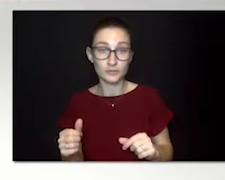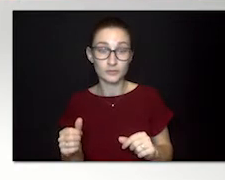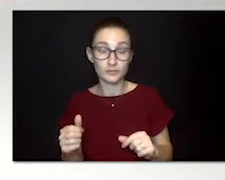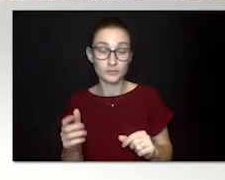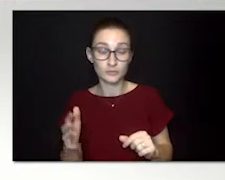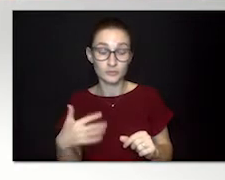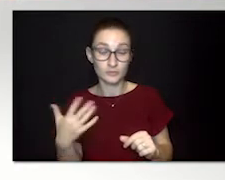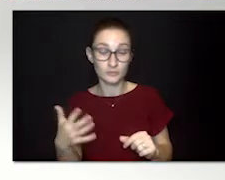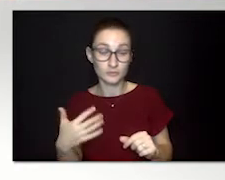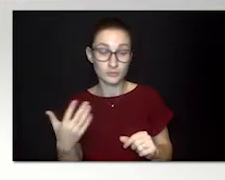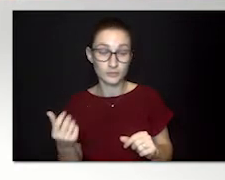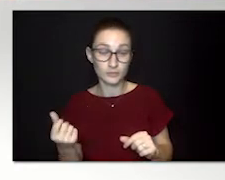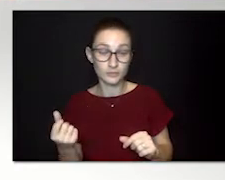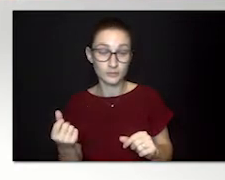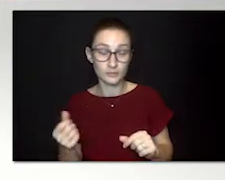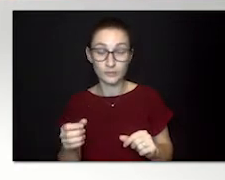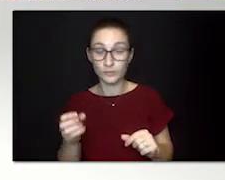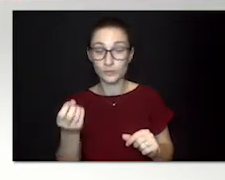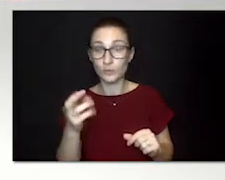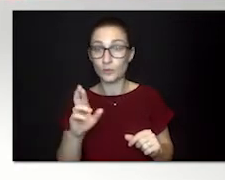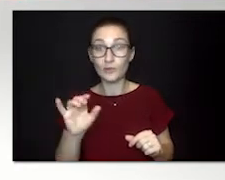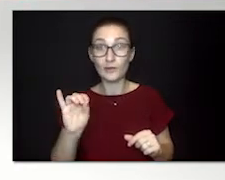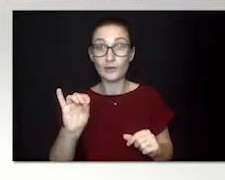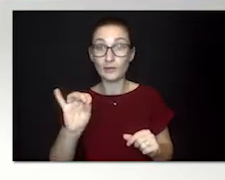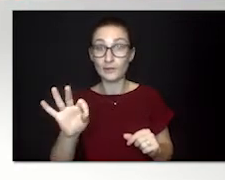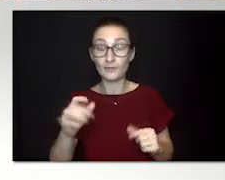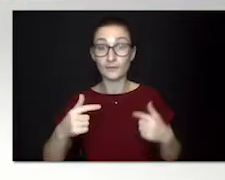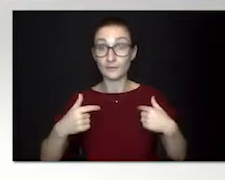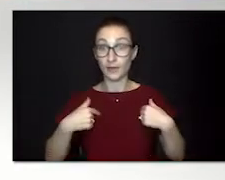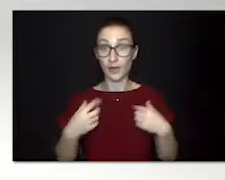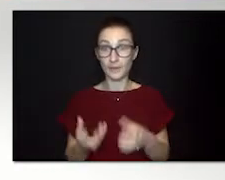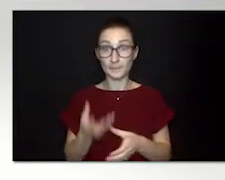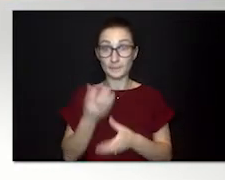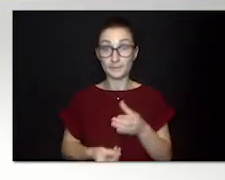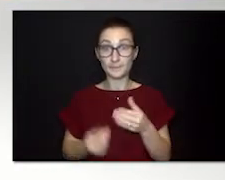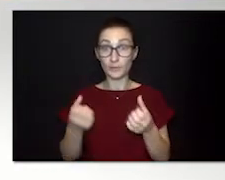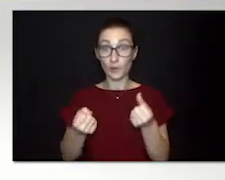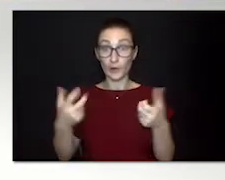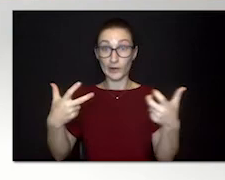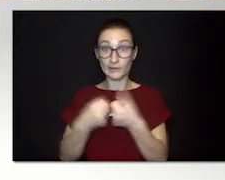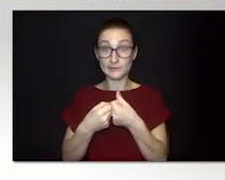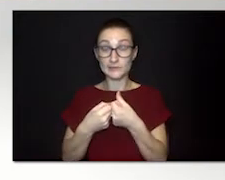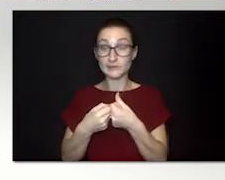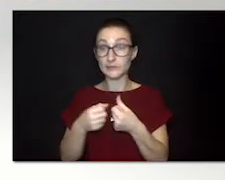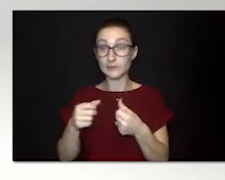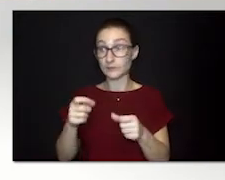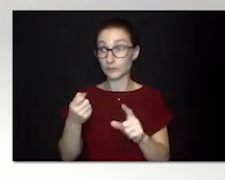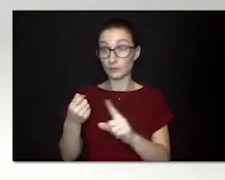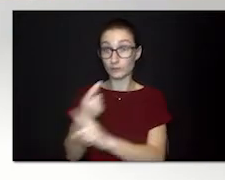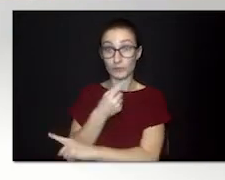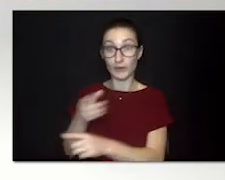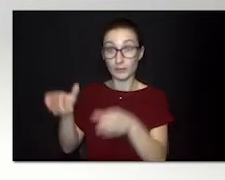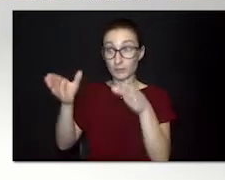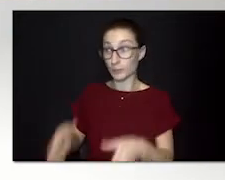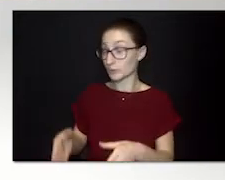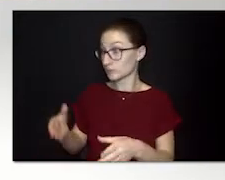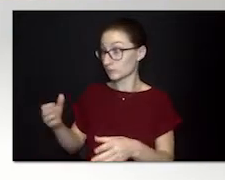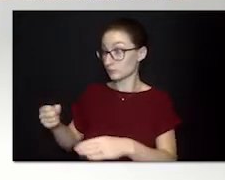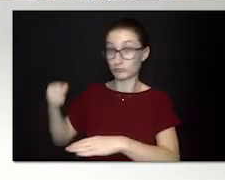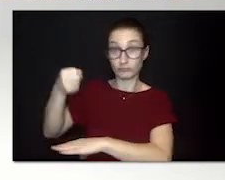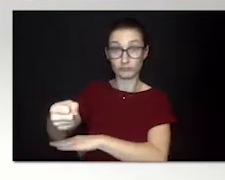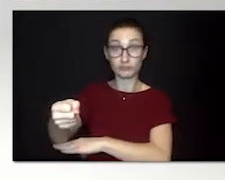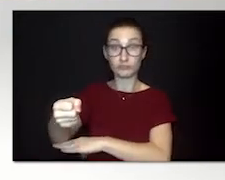A and B, you know, both die in a car accident, and then now you've got somebody who the court has, you